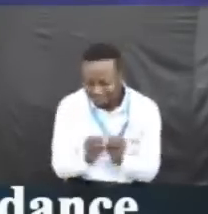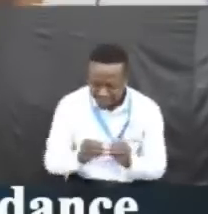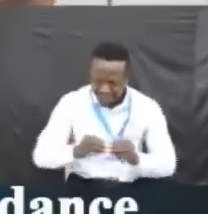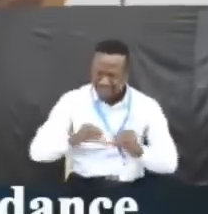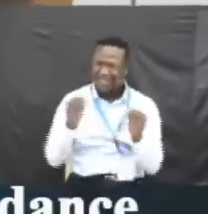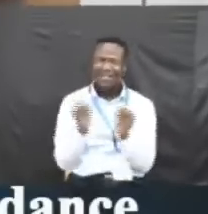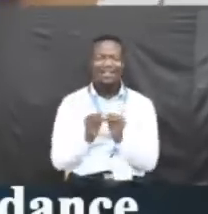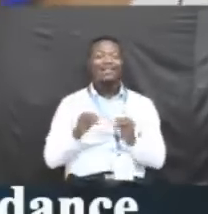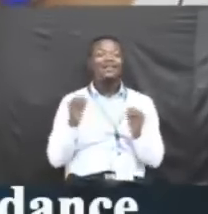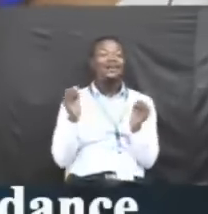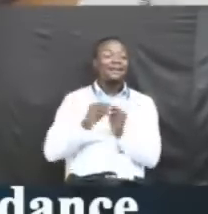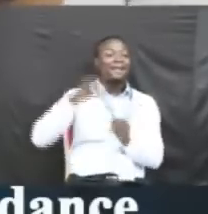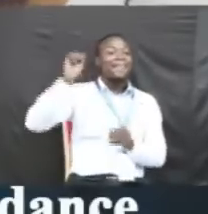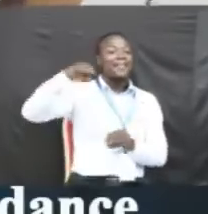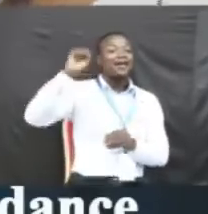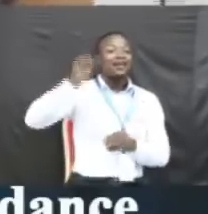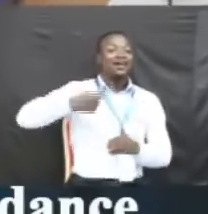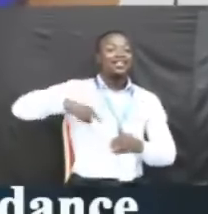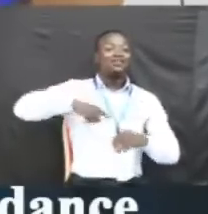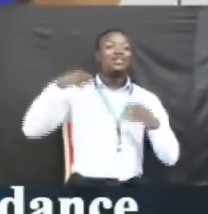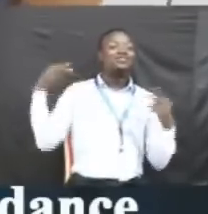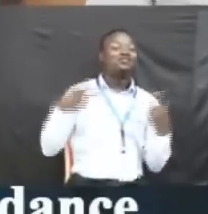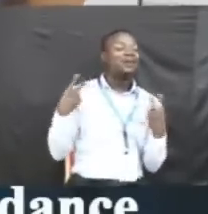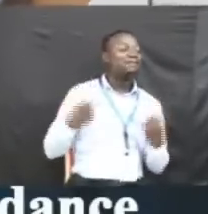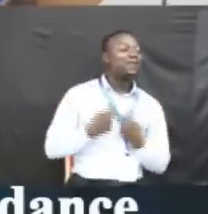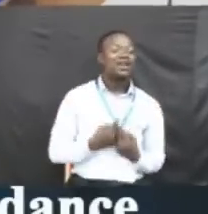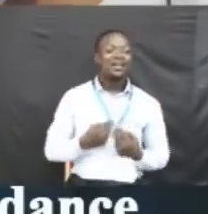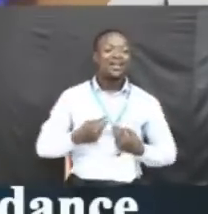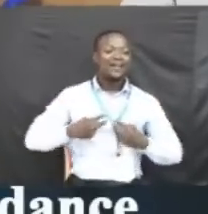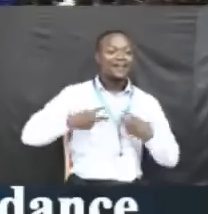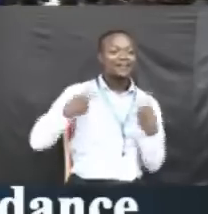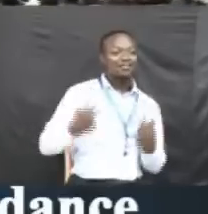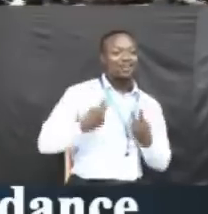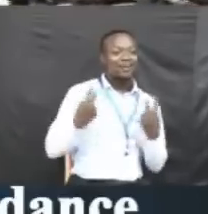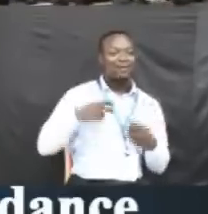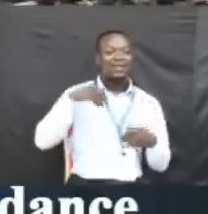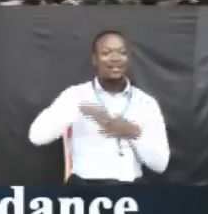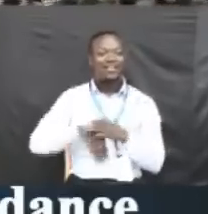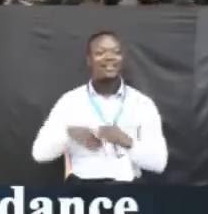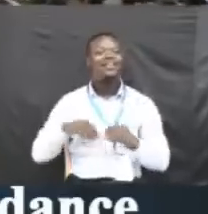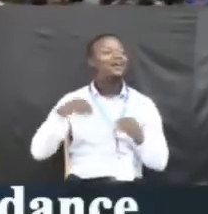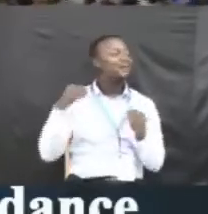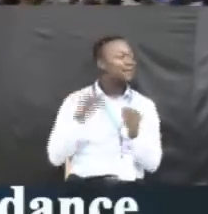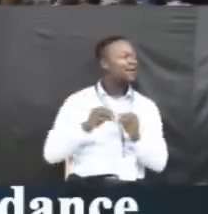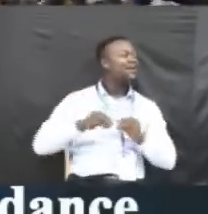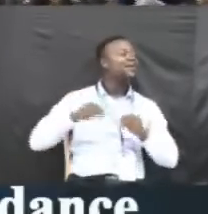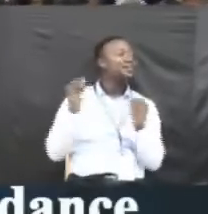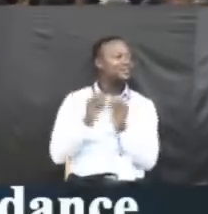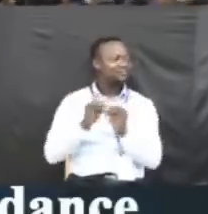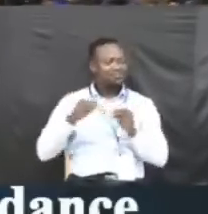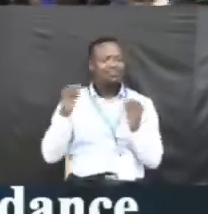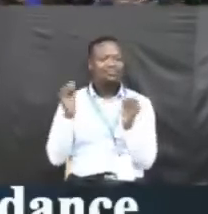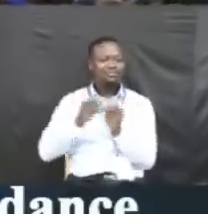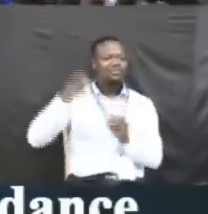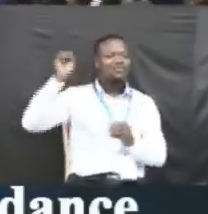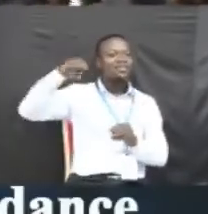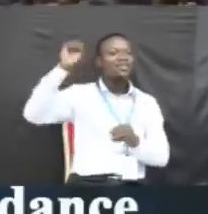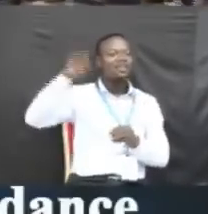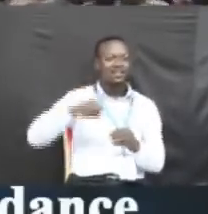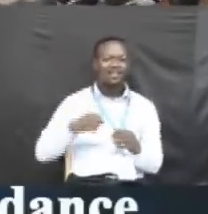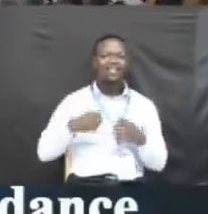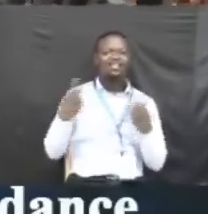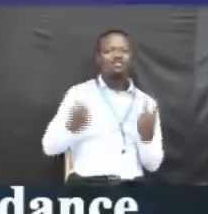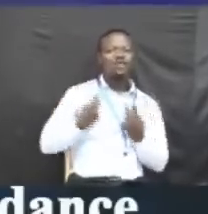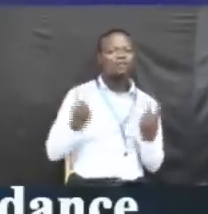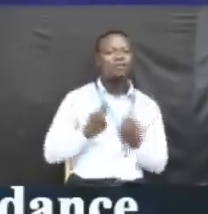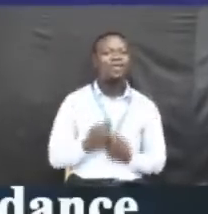in abundance. Oh yeah, we're dripping. Dripping in abundance. Dripping in